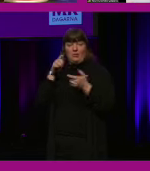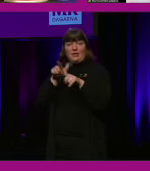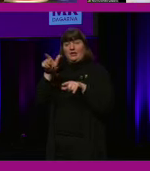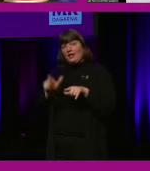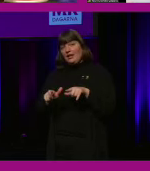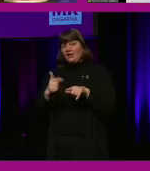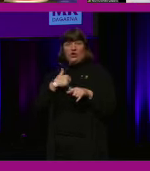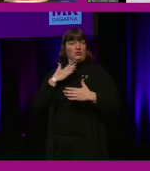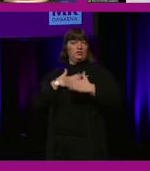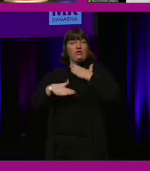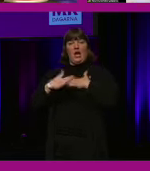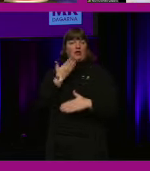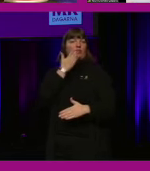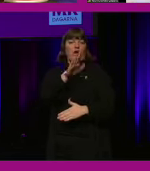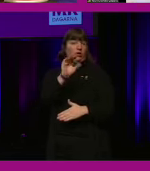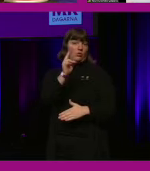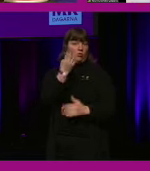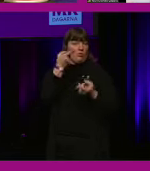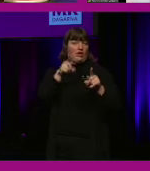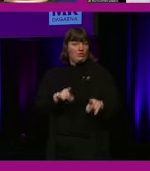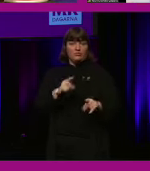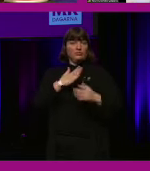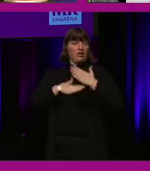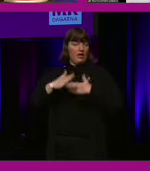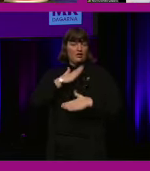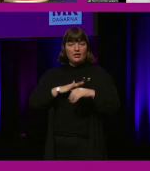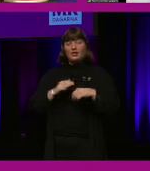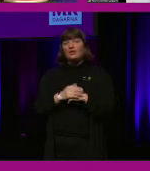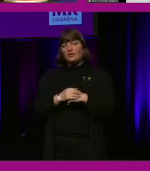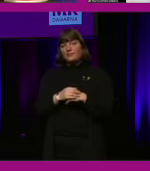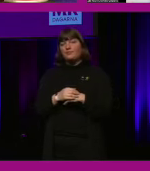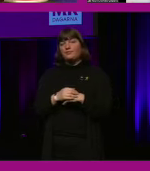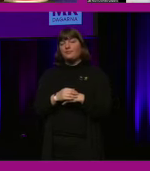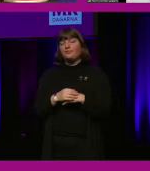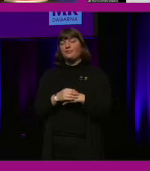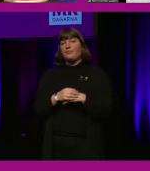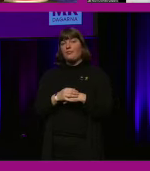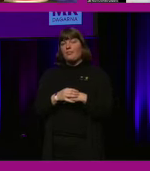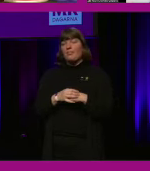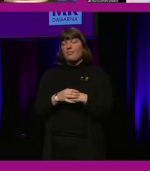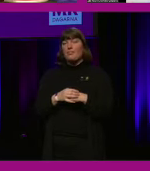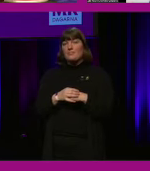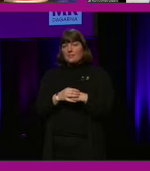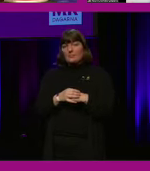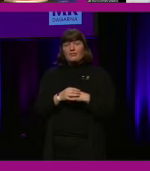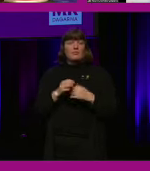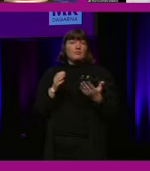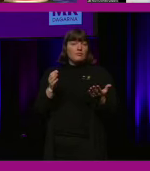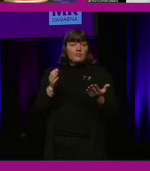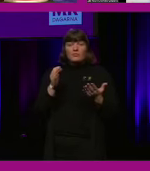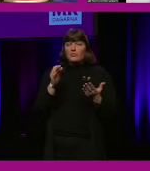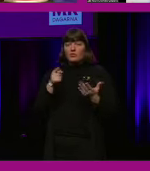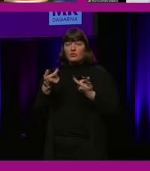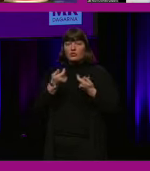to respond now, or please use your prerogative as chair. If you wish to open it up